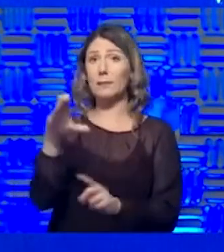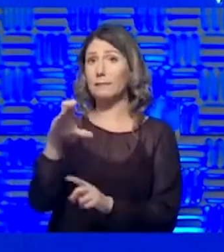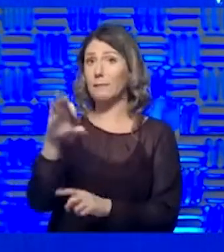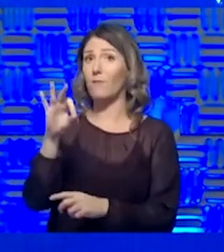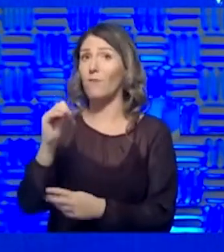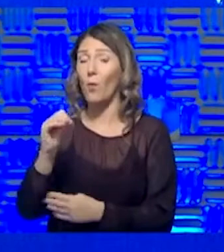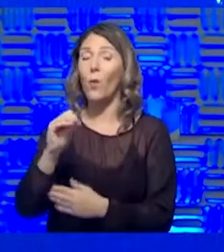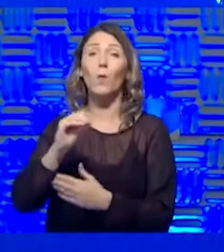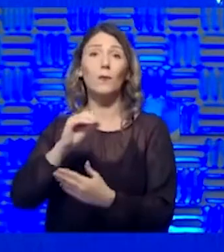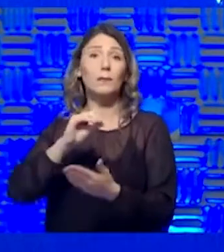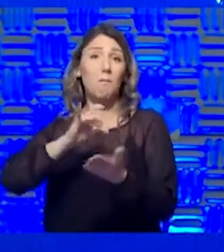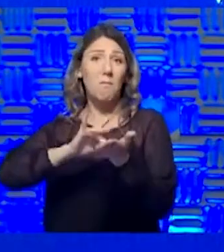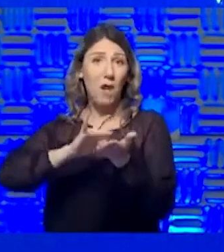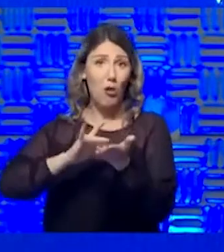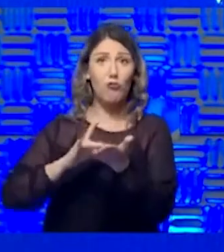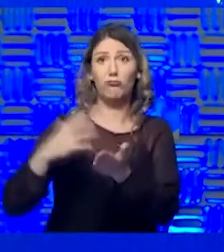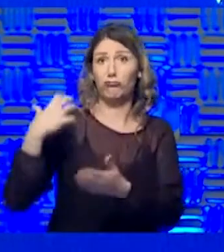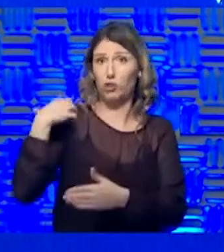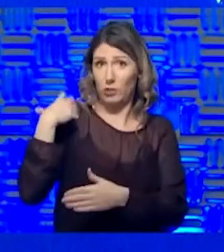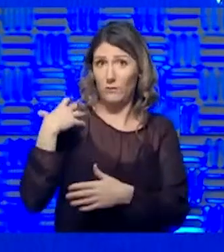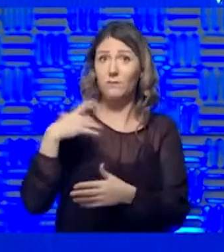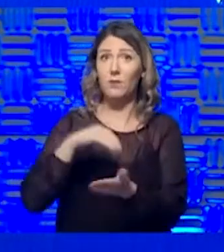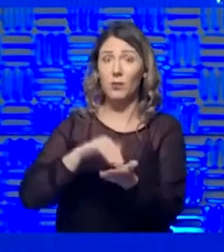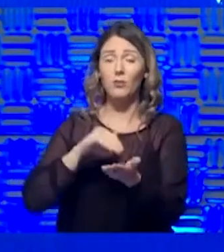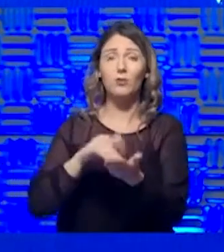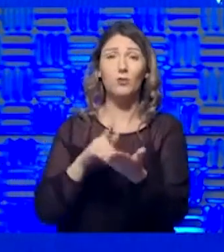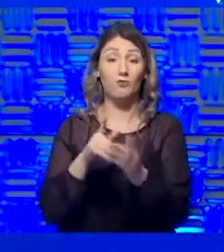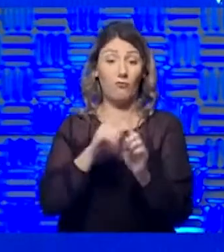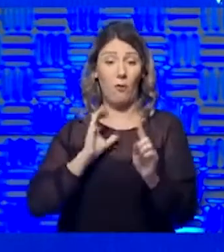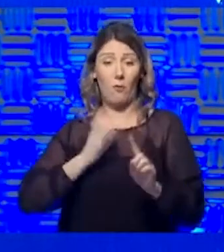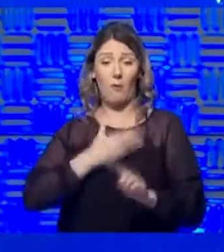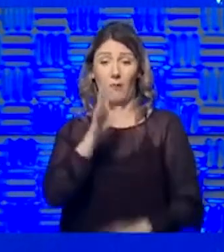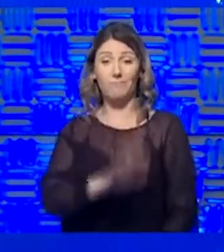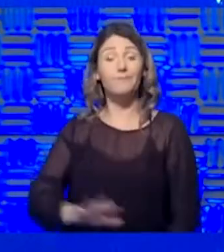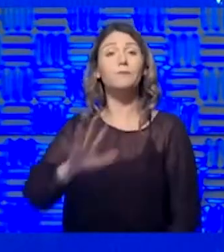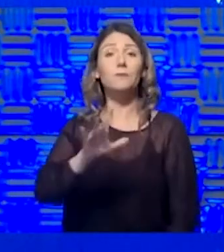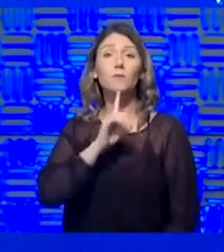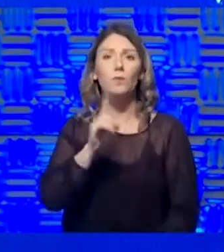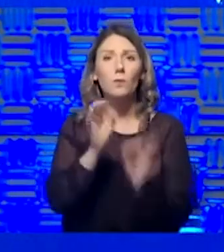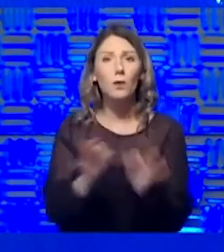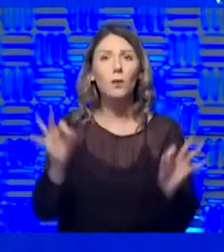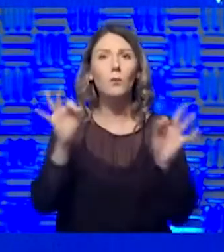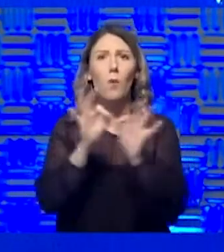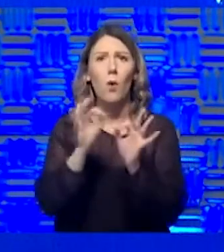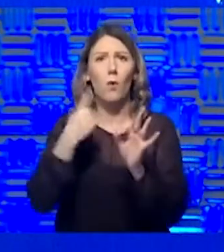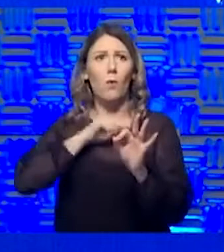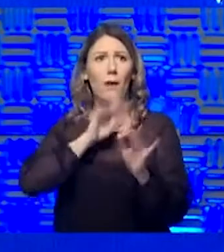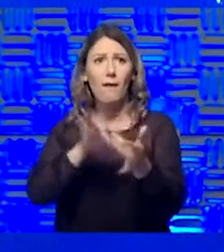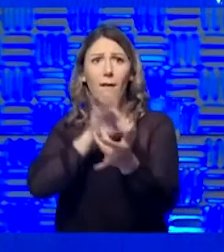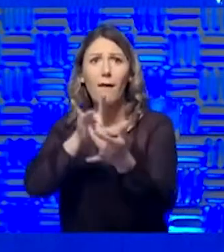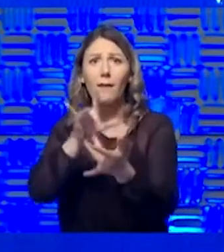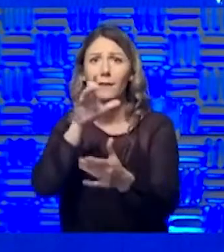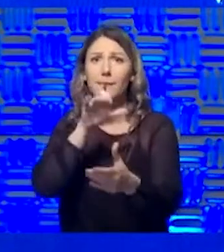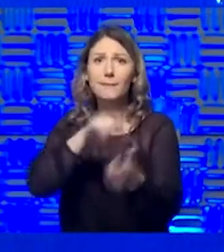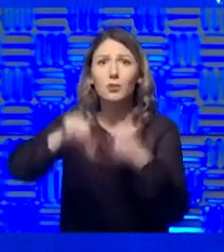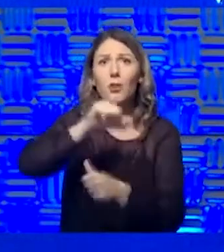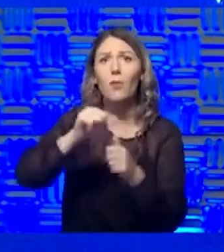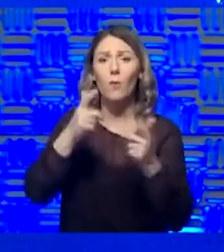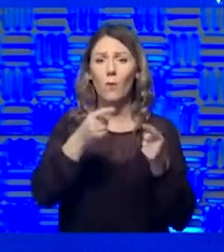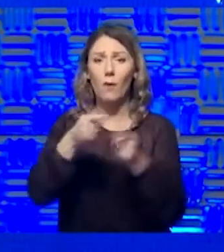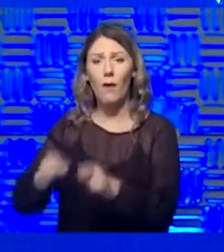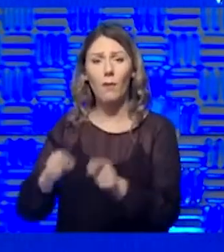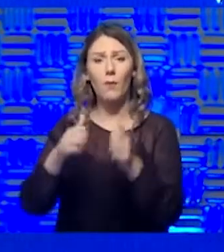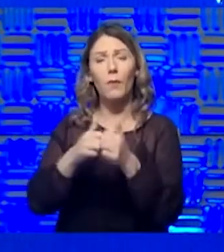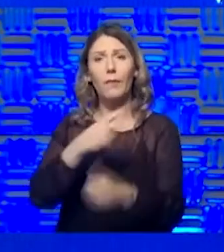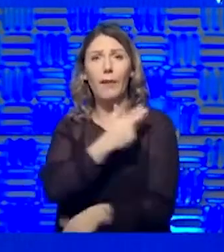our area, I think it's really important that we stay in touch to know what's going on in our hospitals so we get